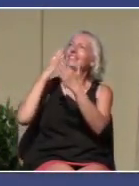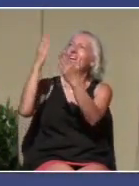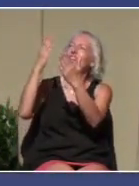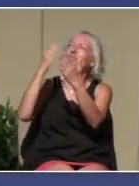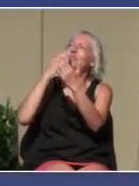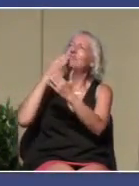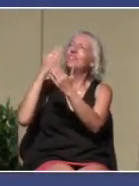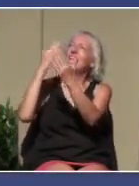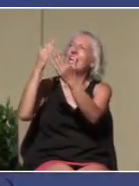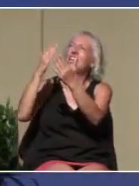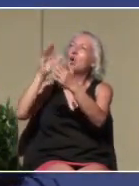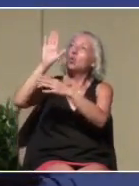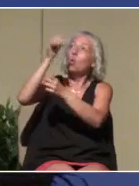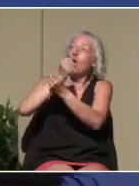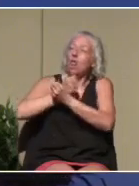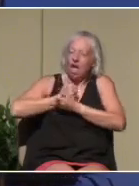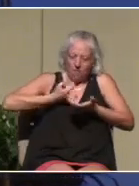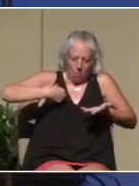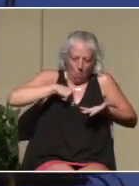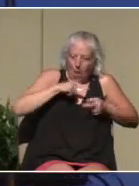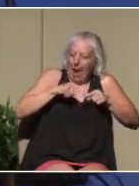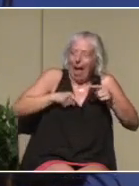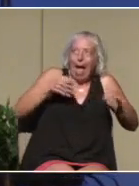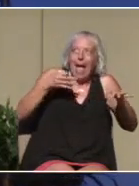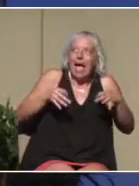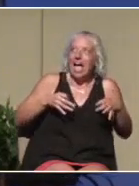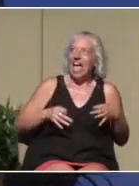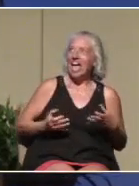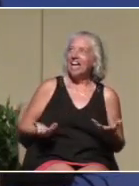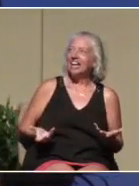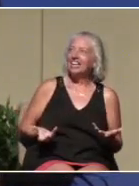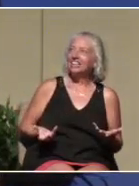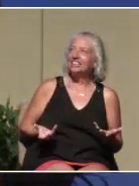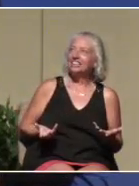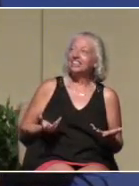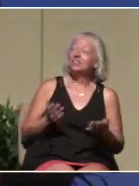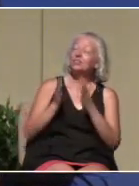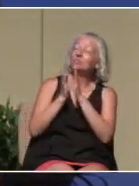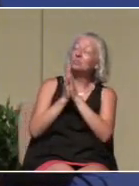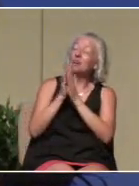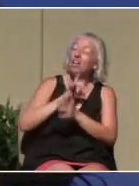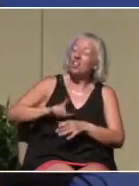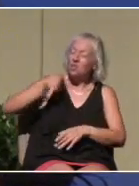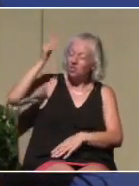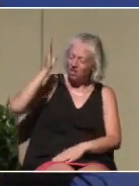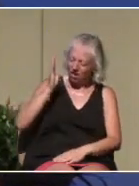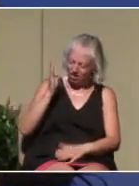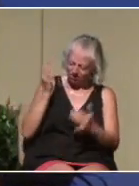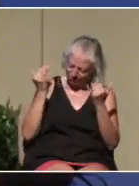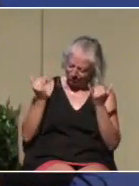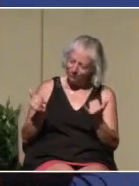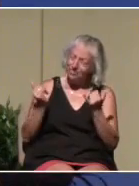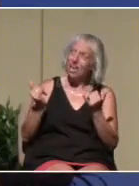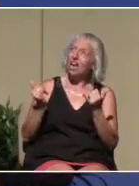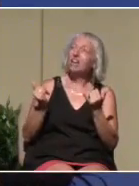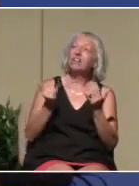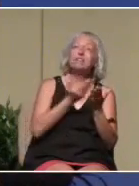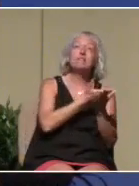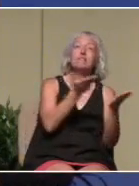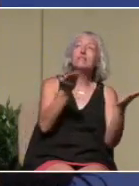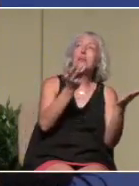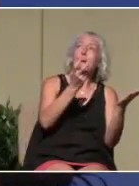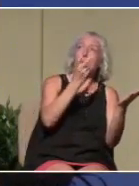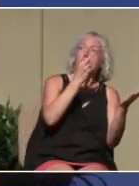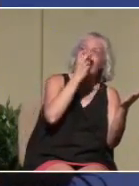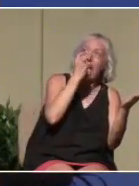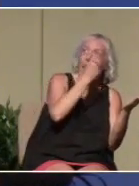your indescribable love. And we pray, Lord God, I do want to pray that this would be the day when blind eyes see, that